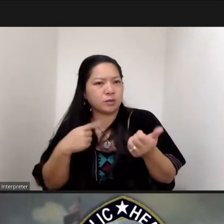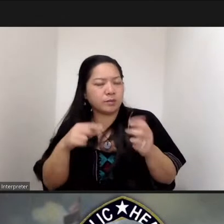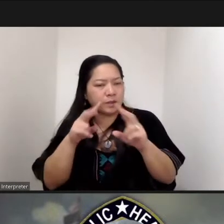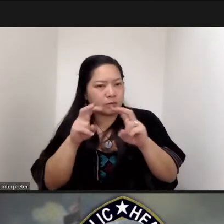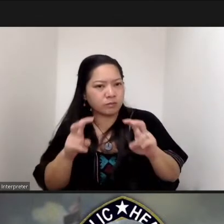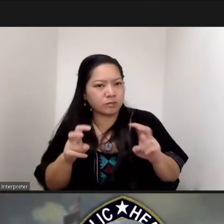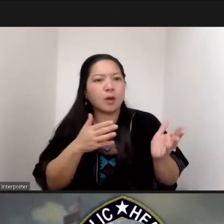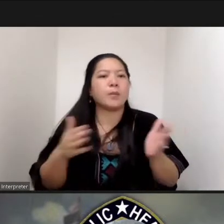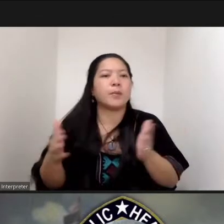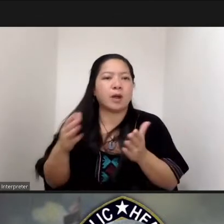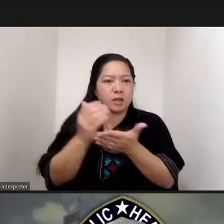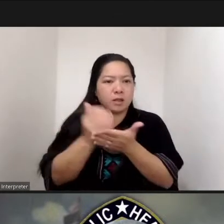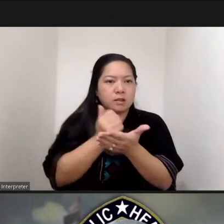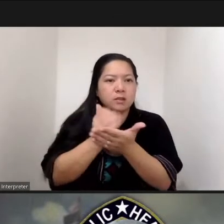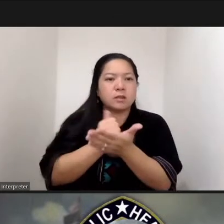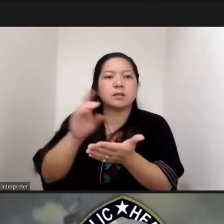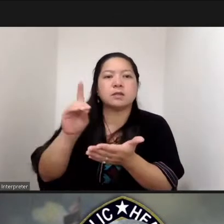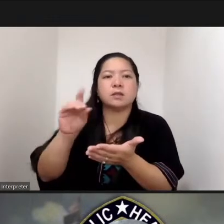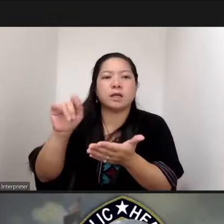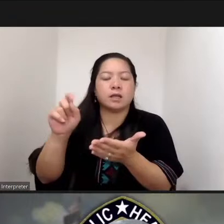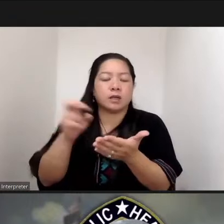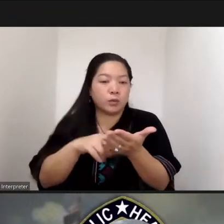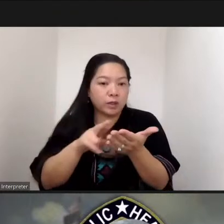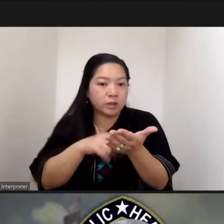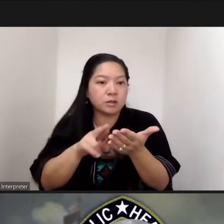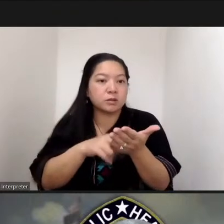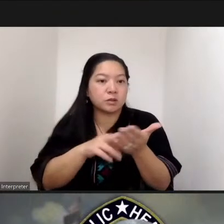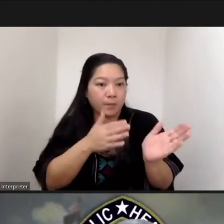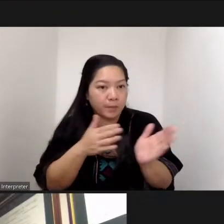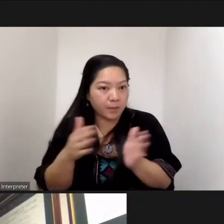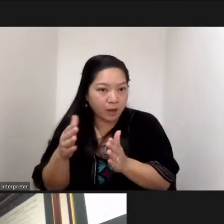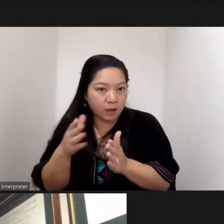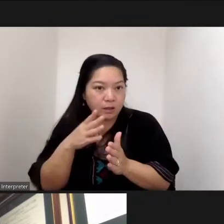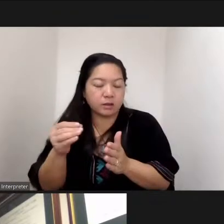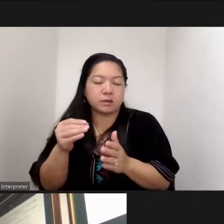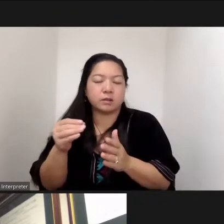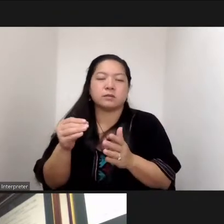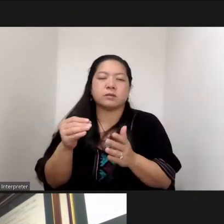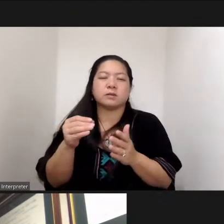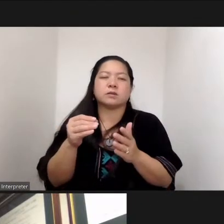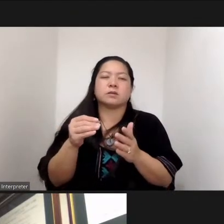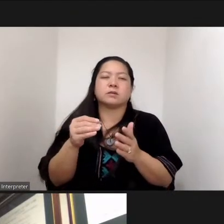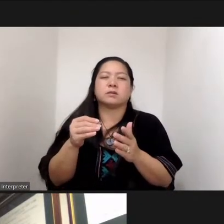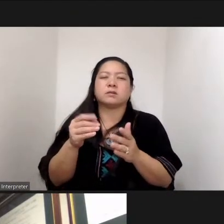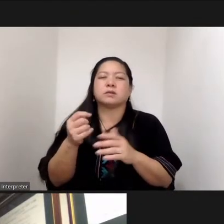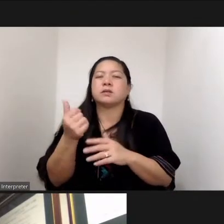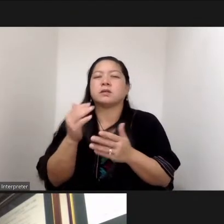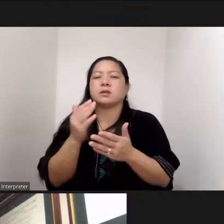very data-driven in lifting our restrictions.